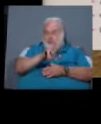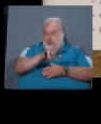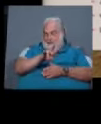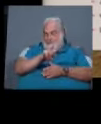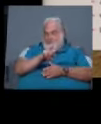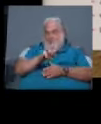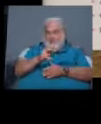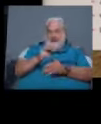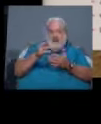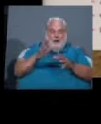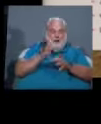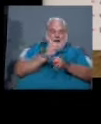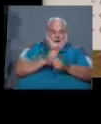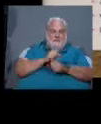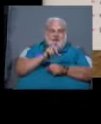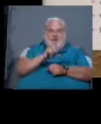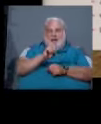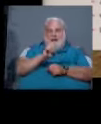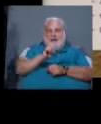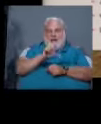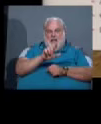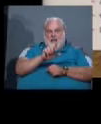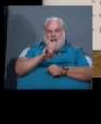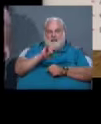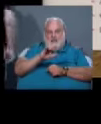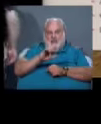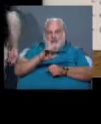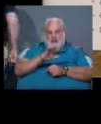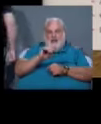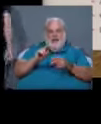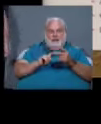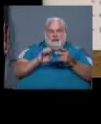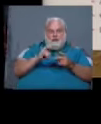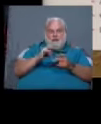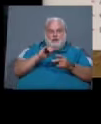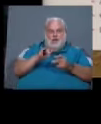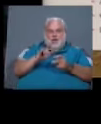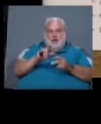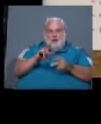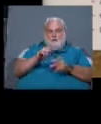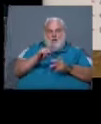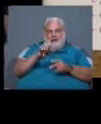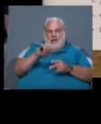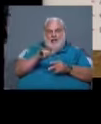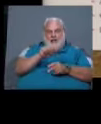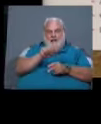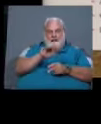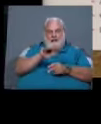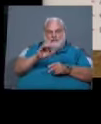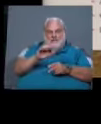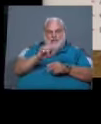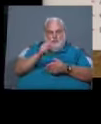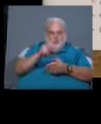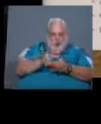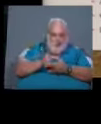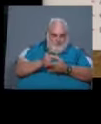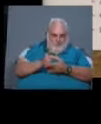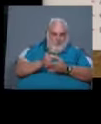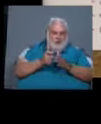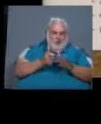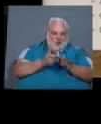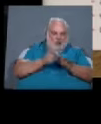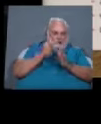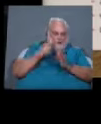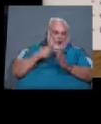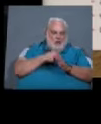also now have received Deltic's approval and the Chenal Valley Commercial Neighborhood ACC approval, which are required in